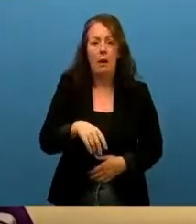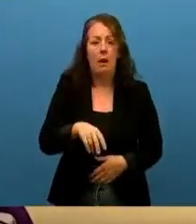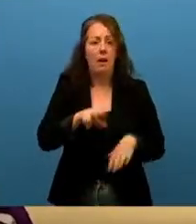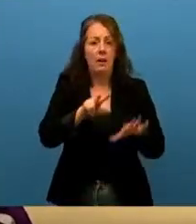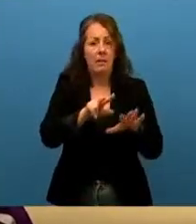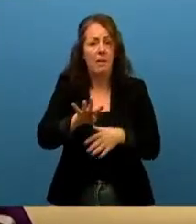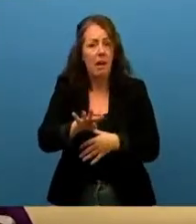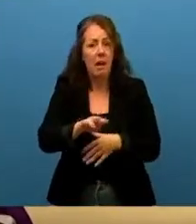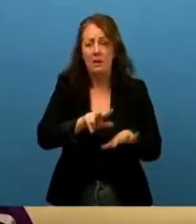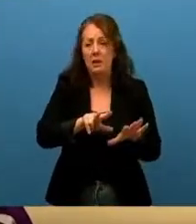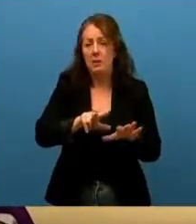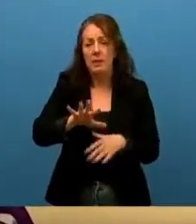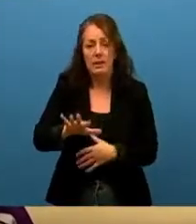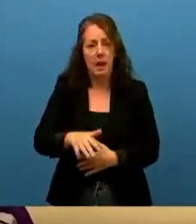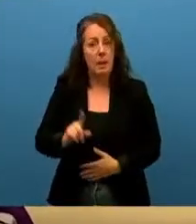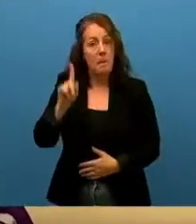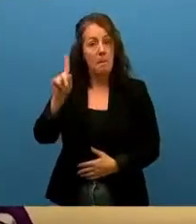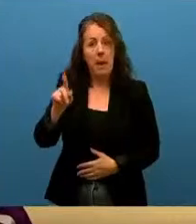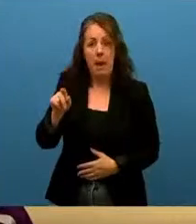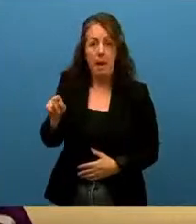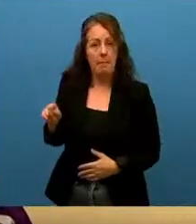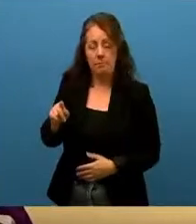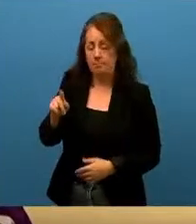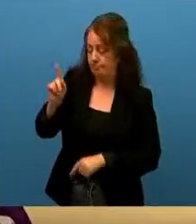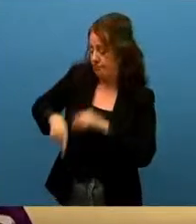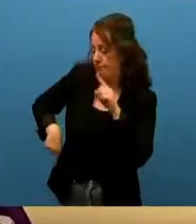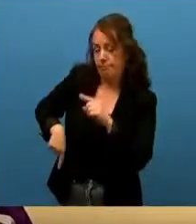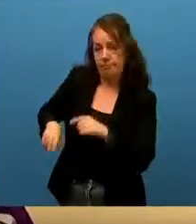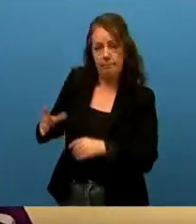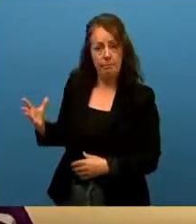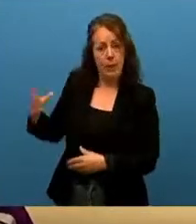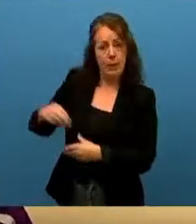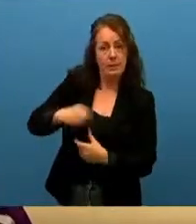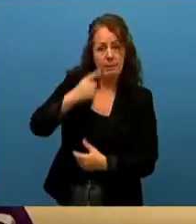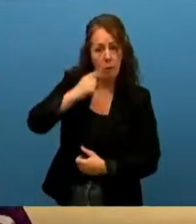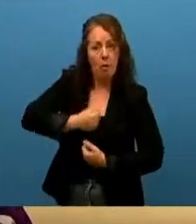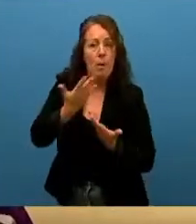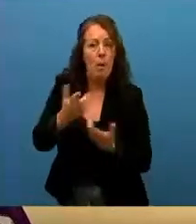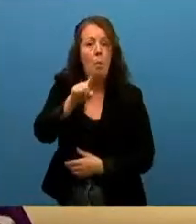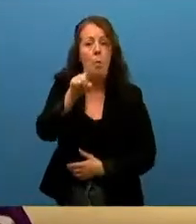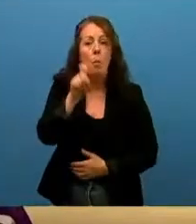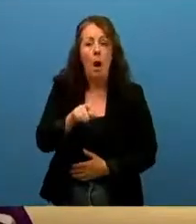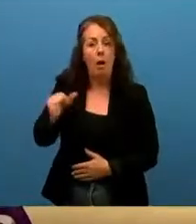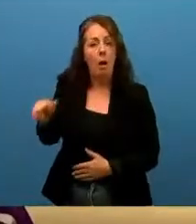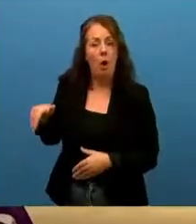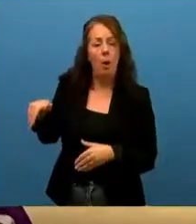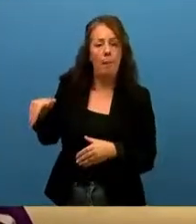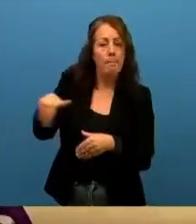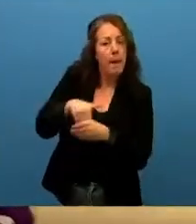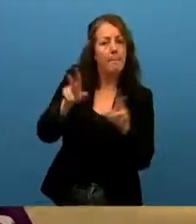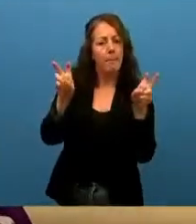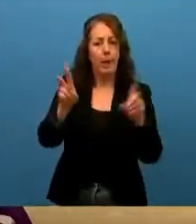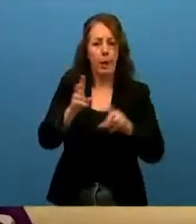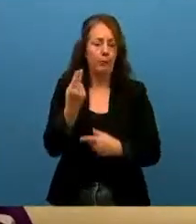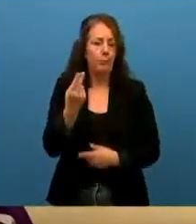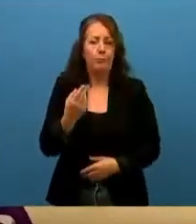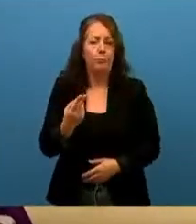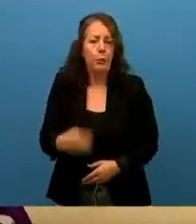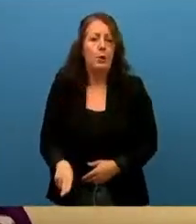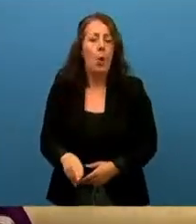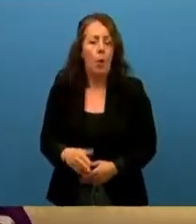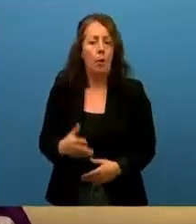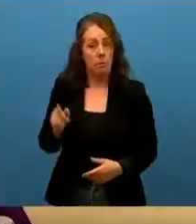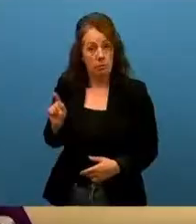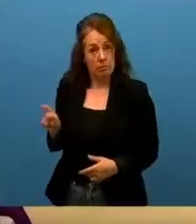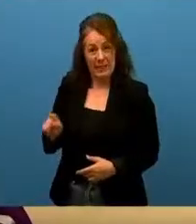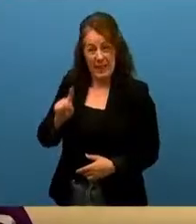the Haudenosaunee were not members of the League. So the Haudenosaunee applied for membership to the League, but their application was never brought to